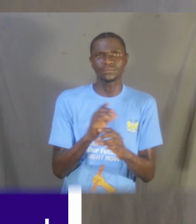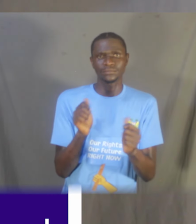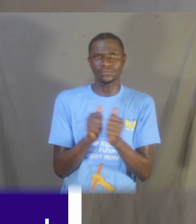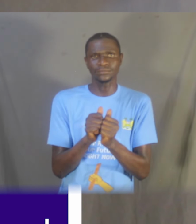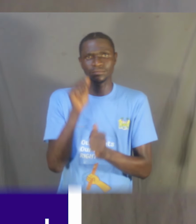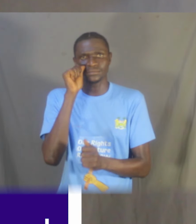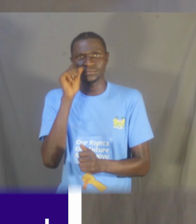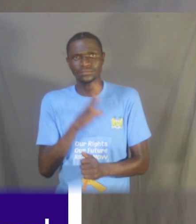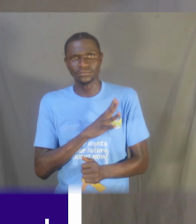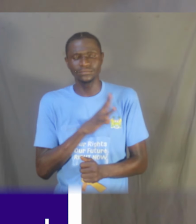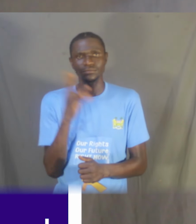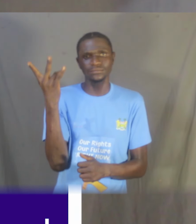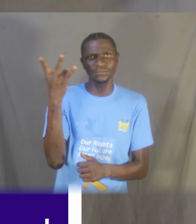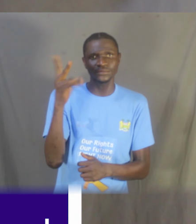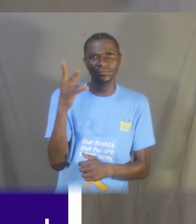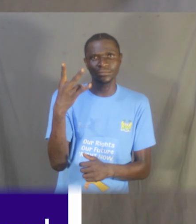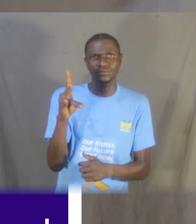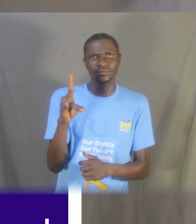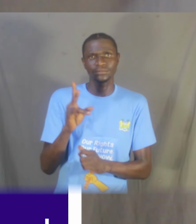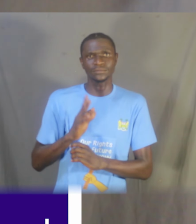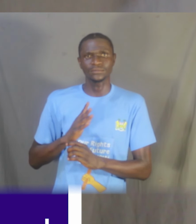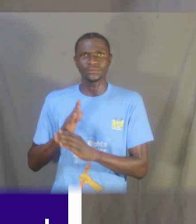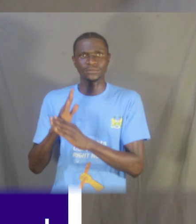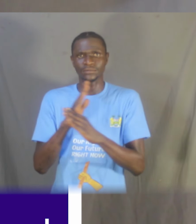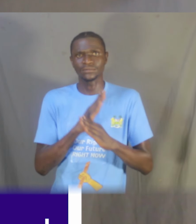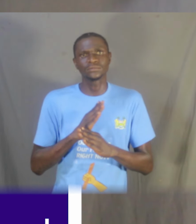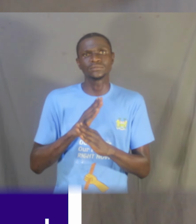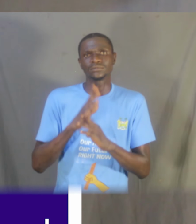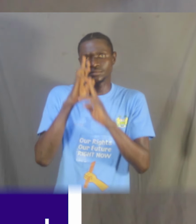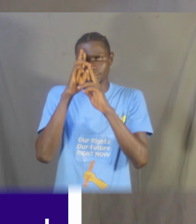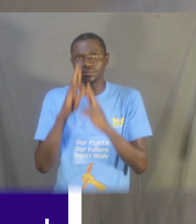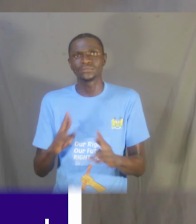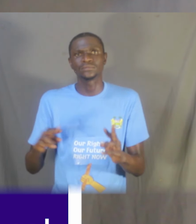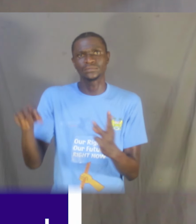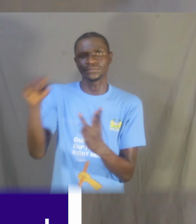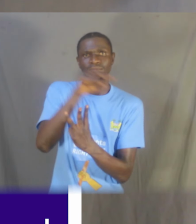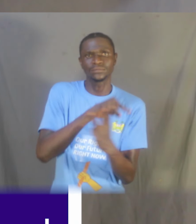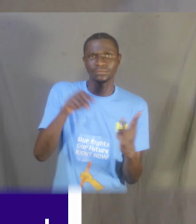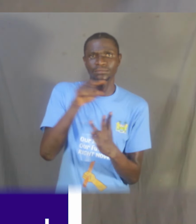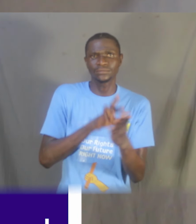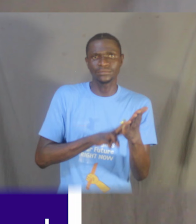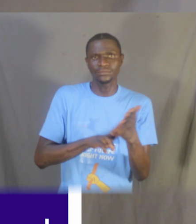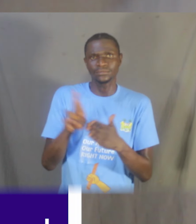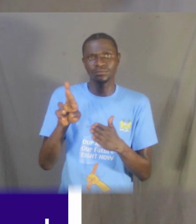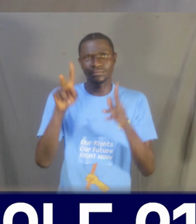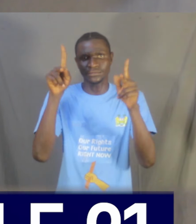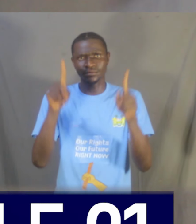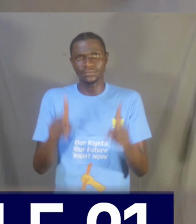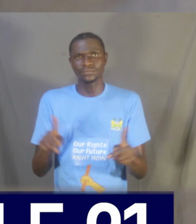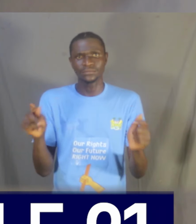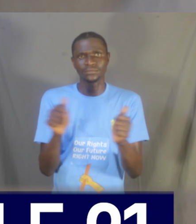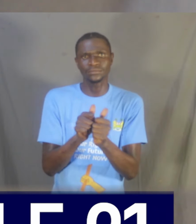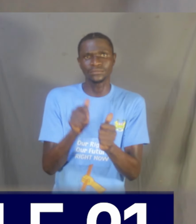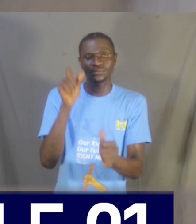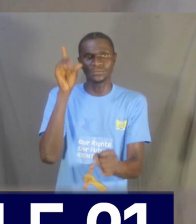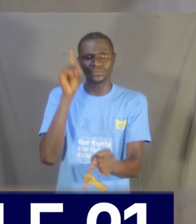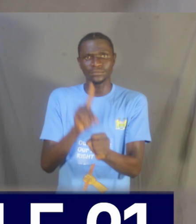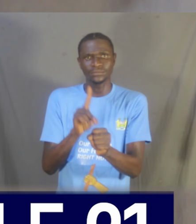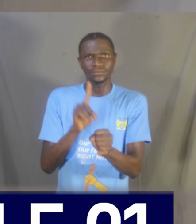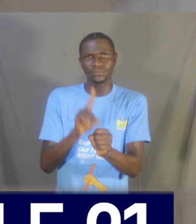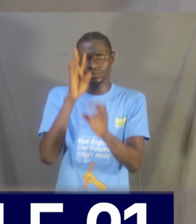Ensures effective measures for personal mobilities and independence, including access to mobility aids and training. Article